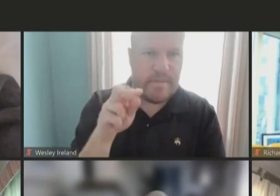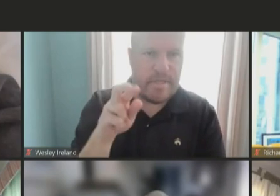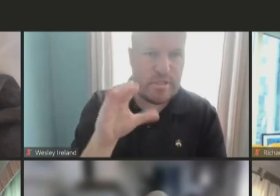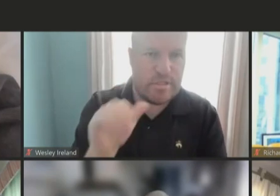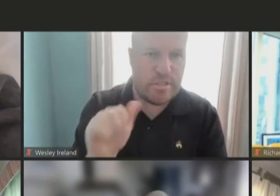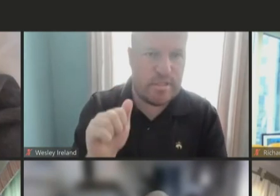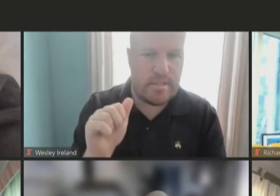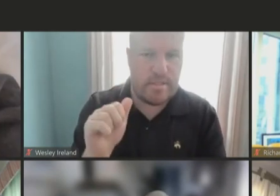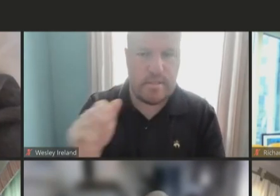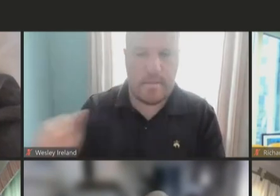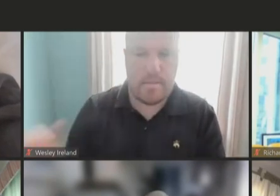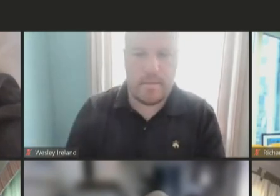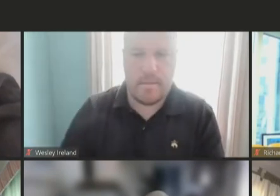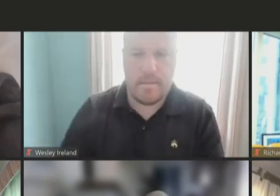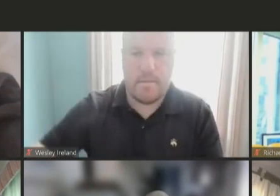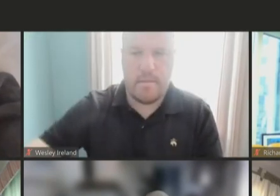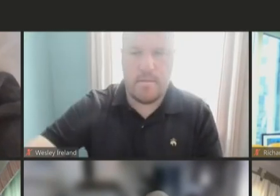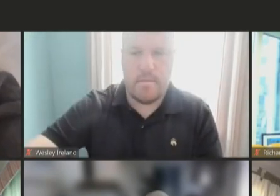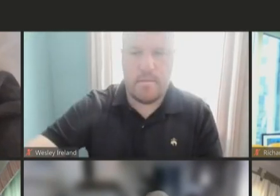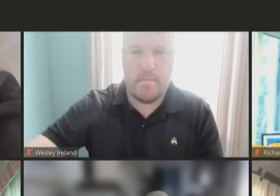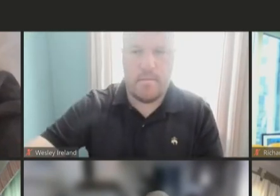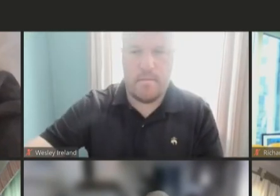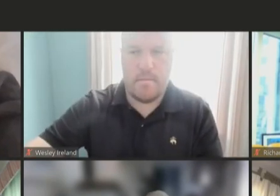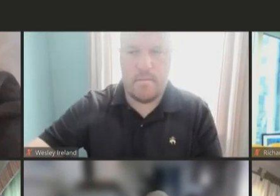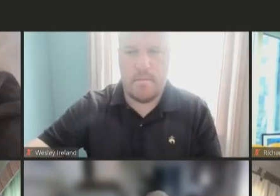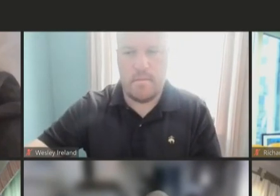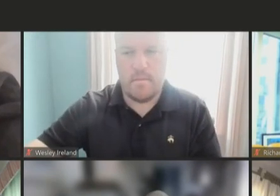Any further questions for Patricia?